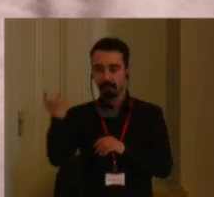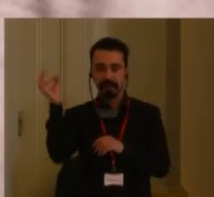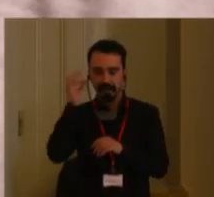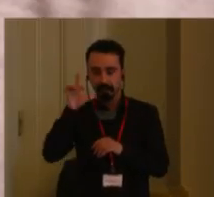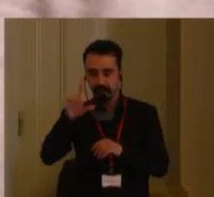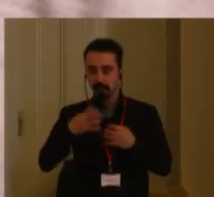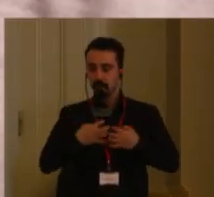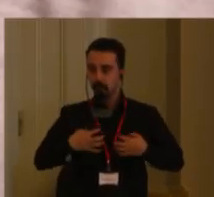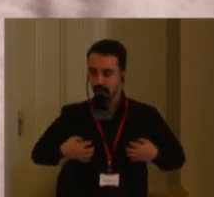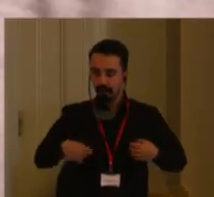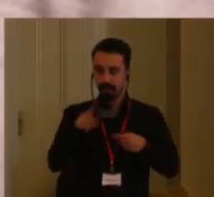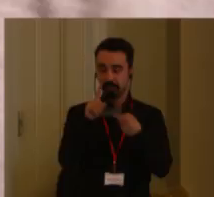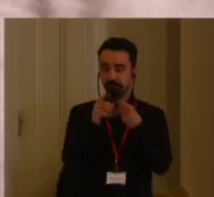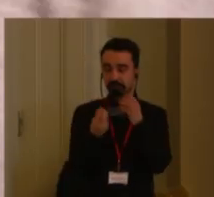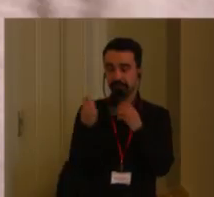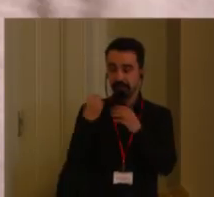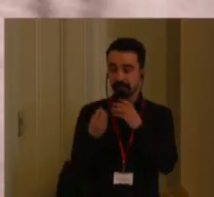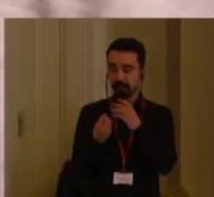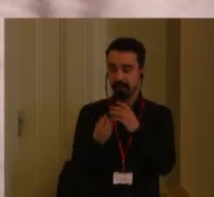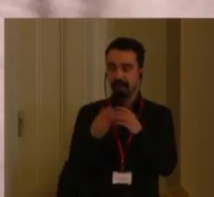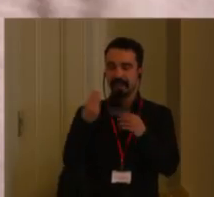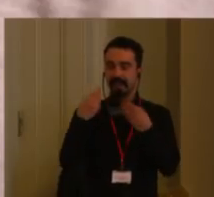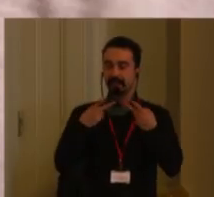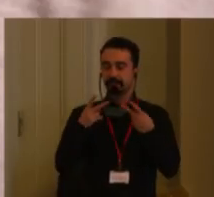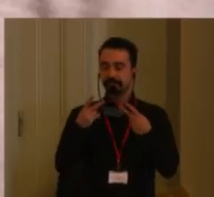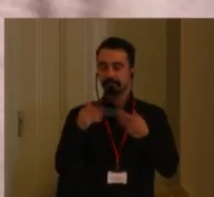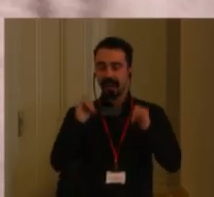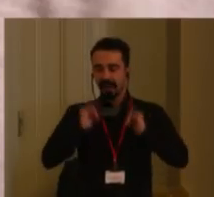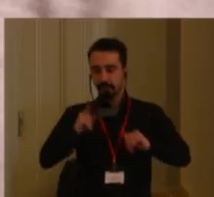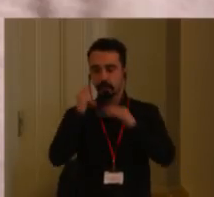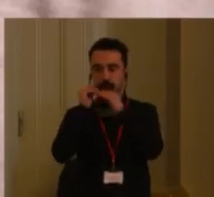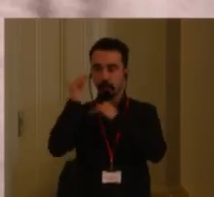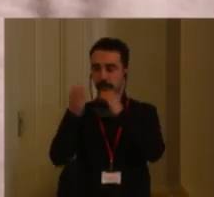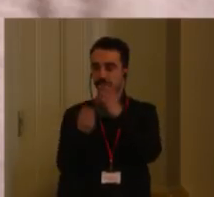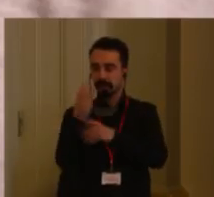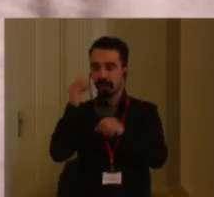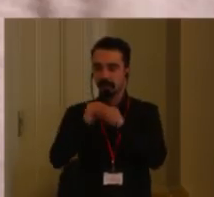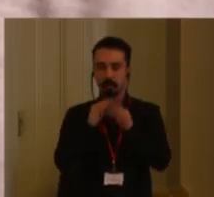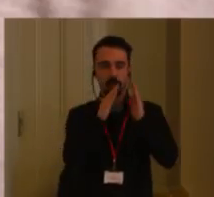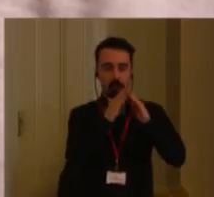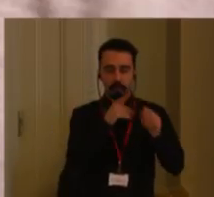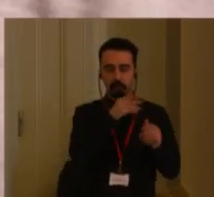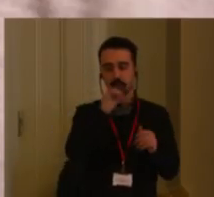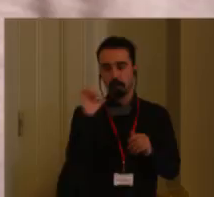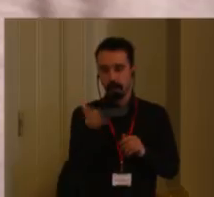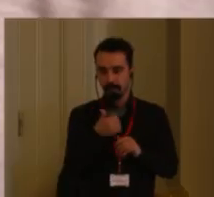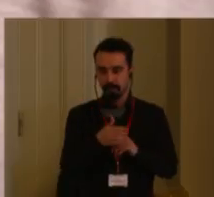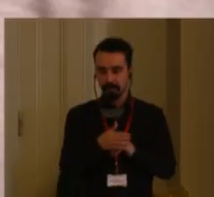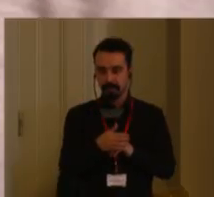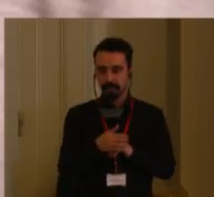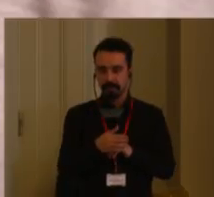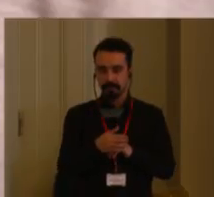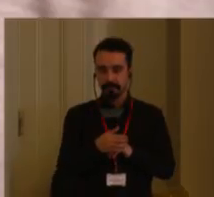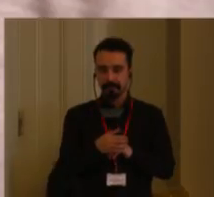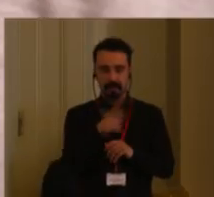Turkey and its neighbors. Young people in Turkey, as has already been said by Sherry, have much in common with their